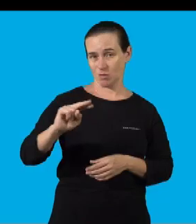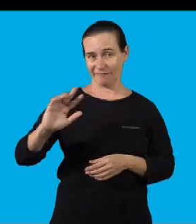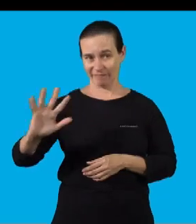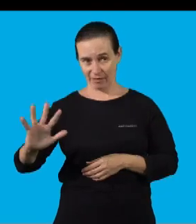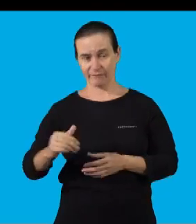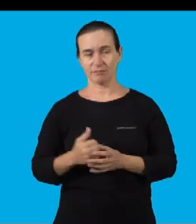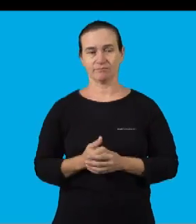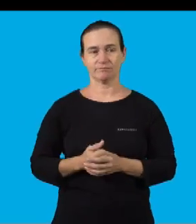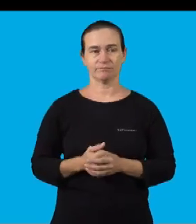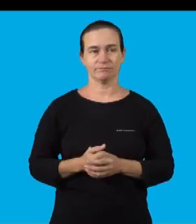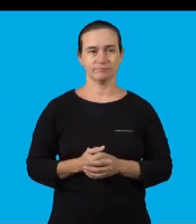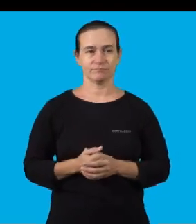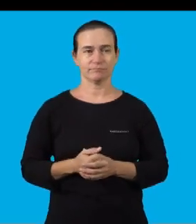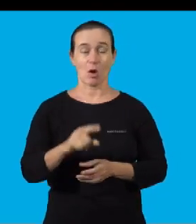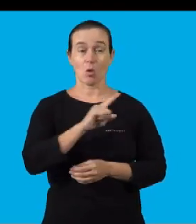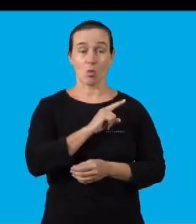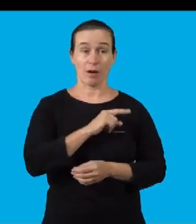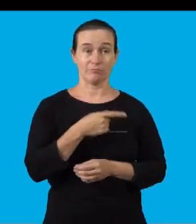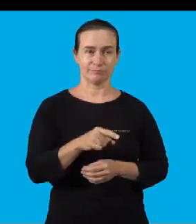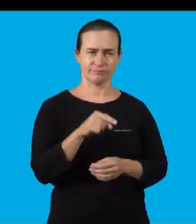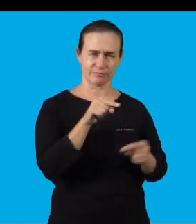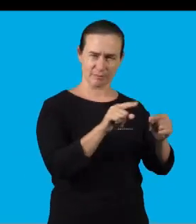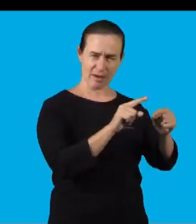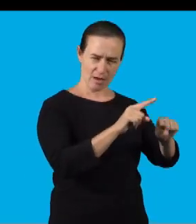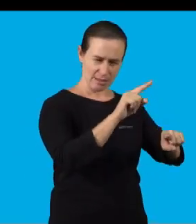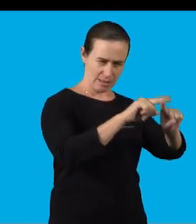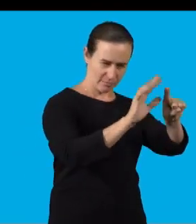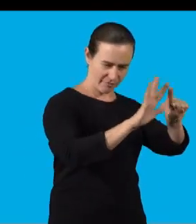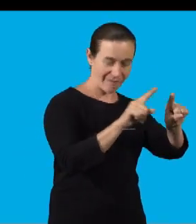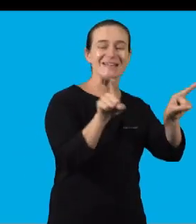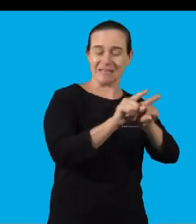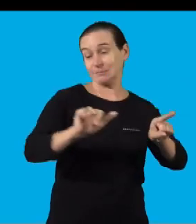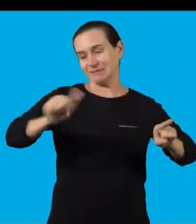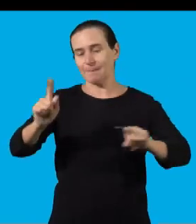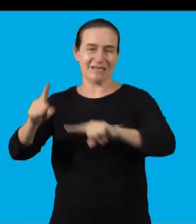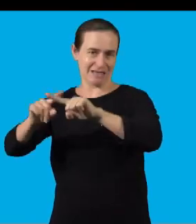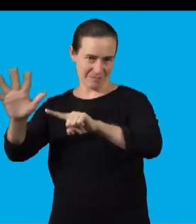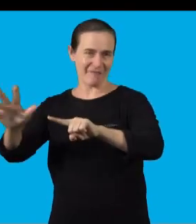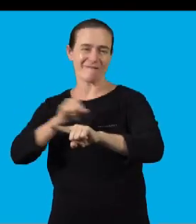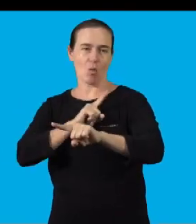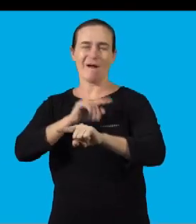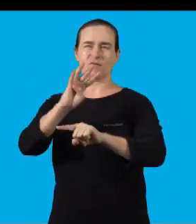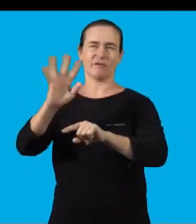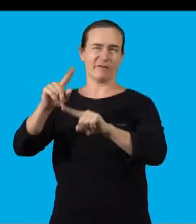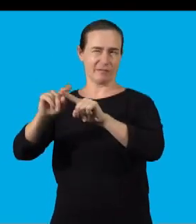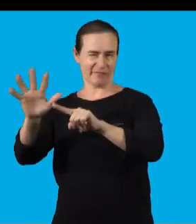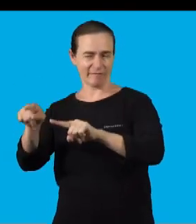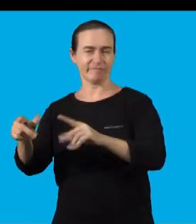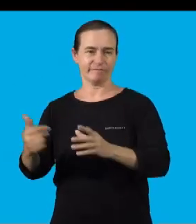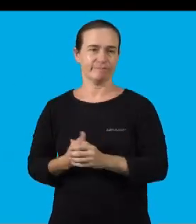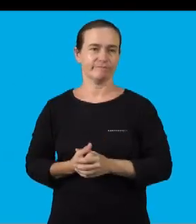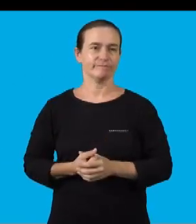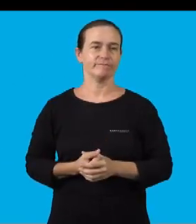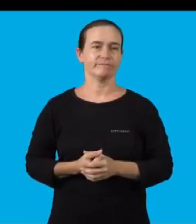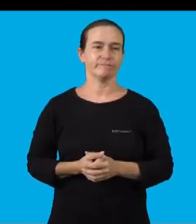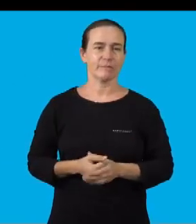225. That's, of course, if we say 45 multiplied by 5. So how do we get to the value of x? We know that we are